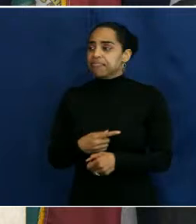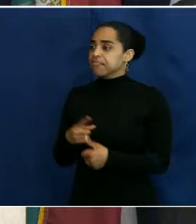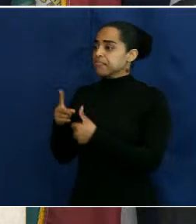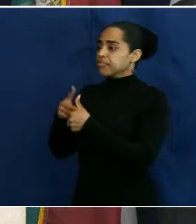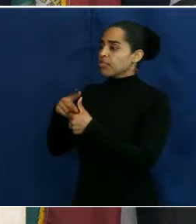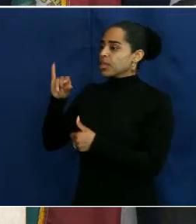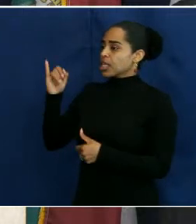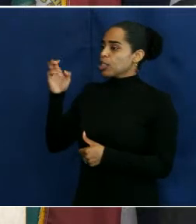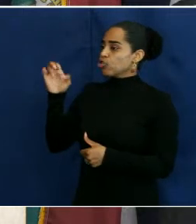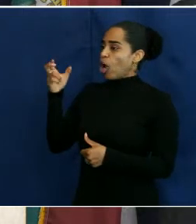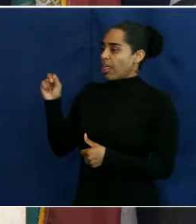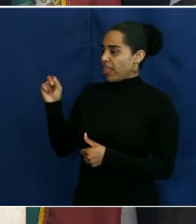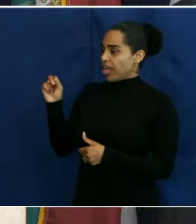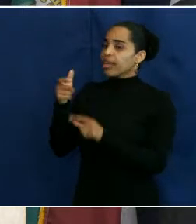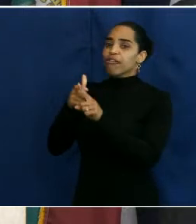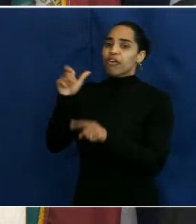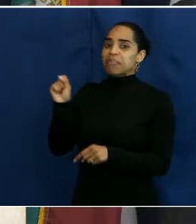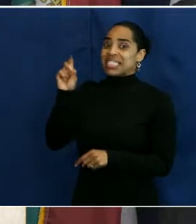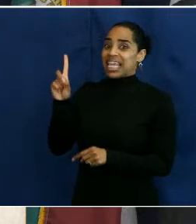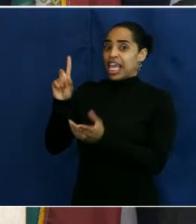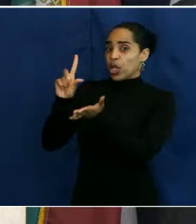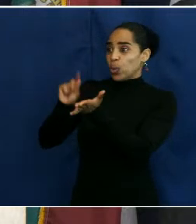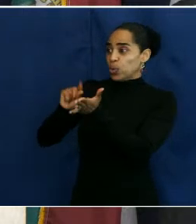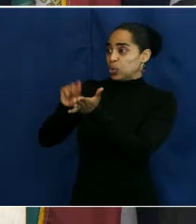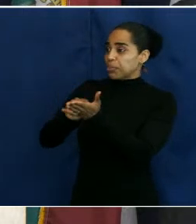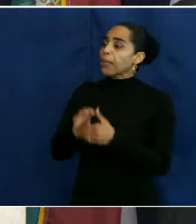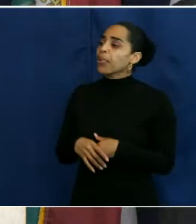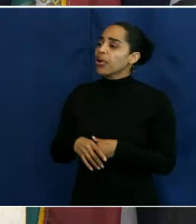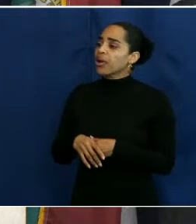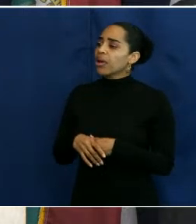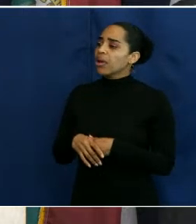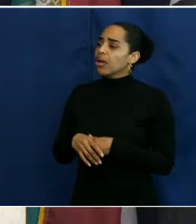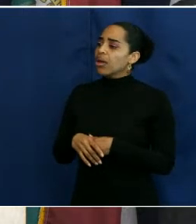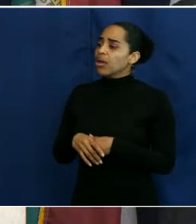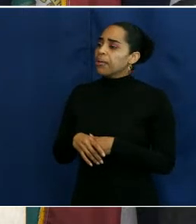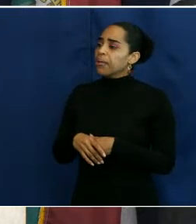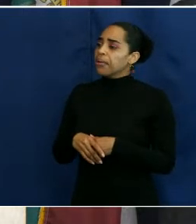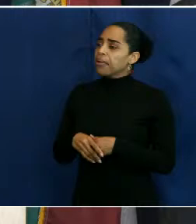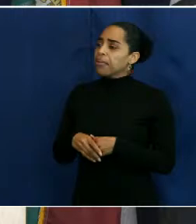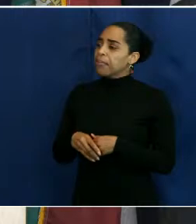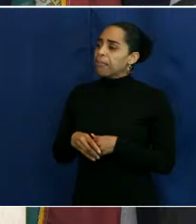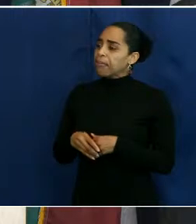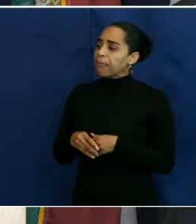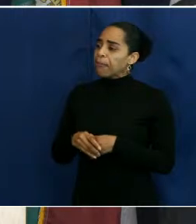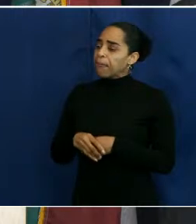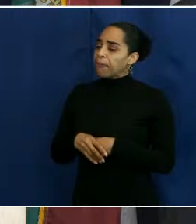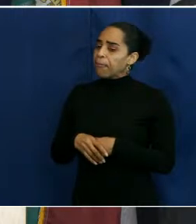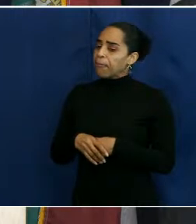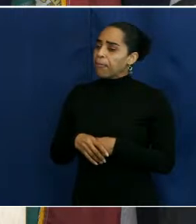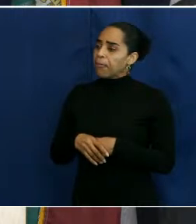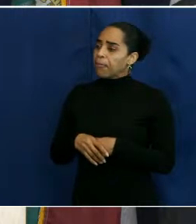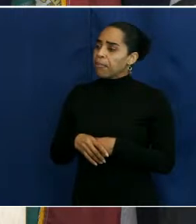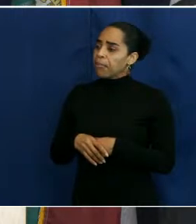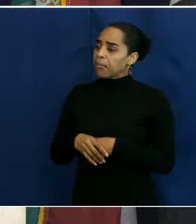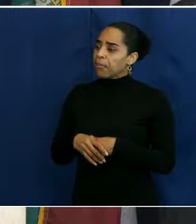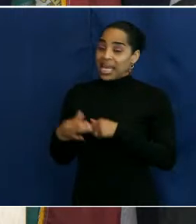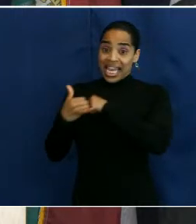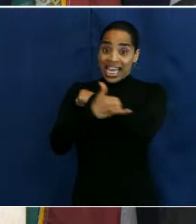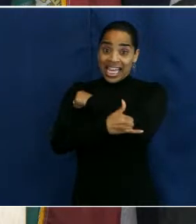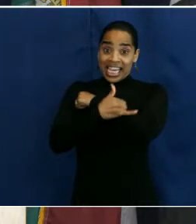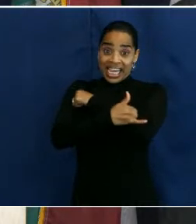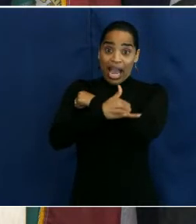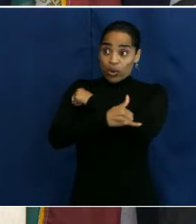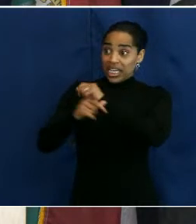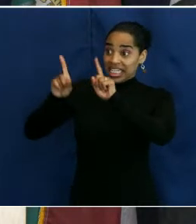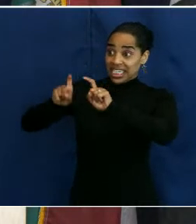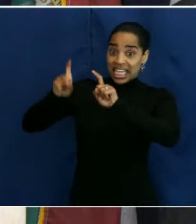is from Jonathan Wozen from the San Diego Union Tribune. He wants to know, what is the timetable for continuing or gradually closing county-run COVID